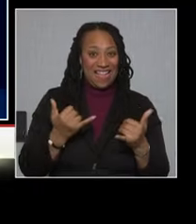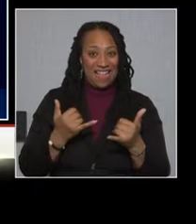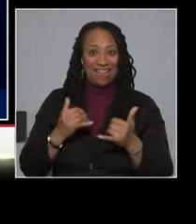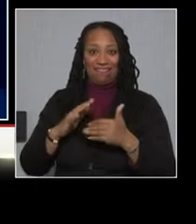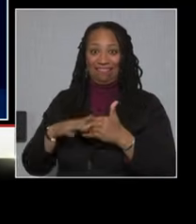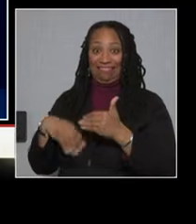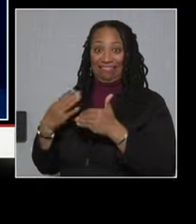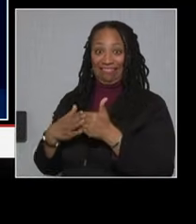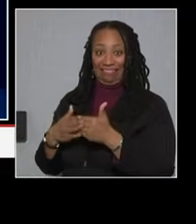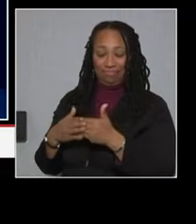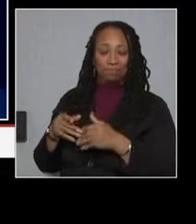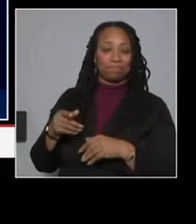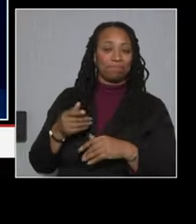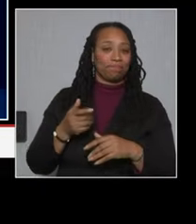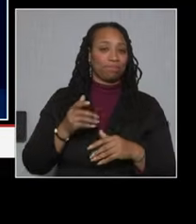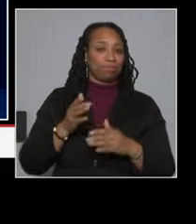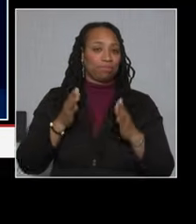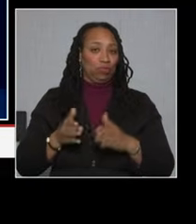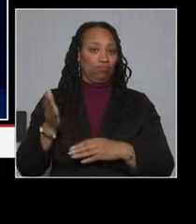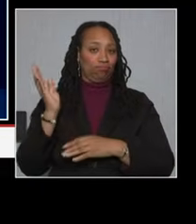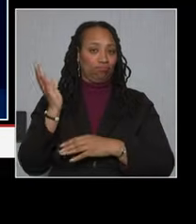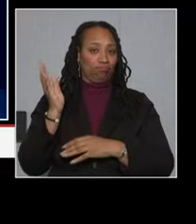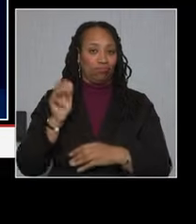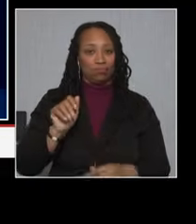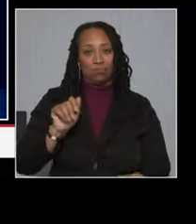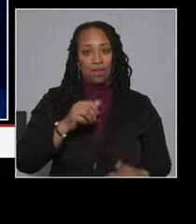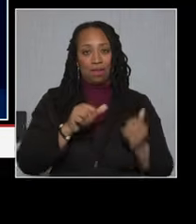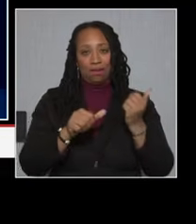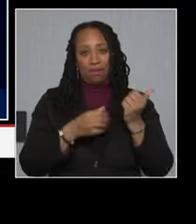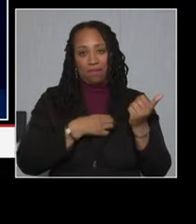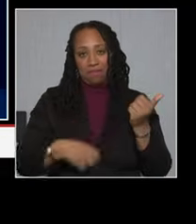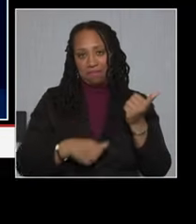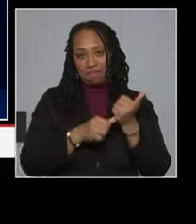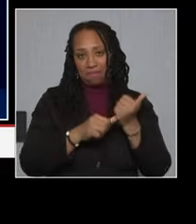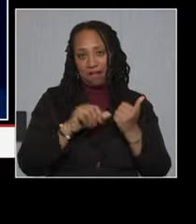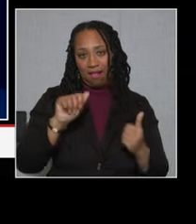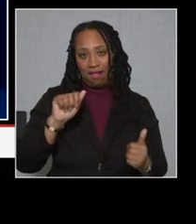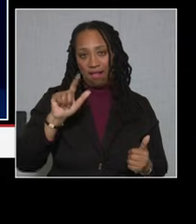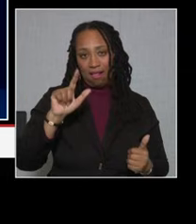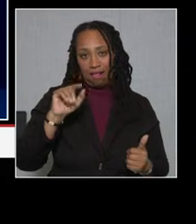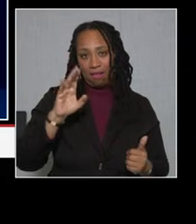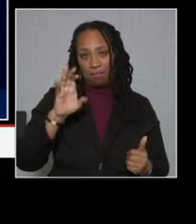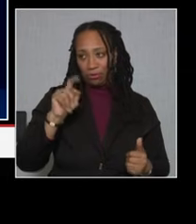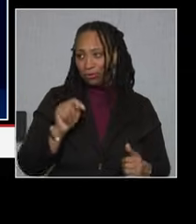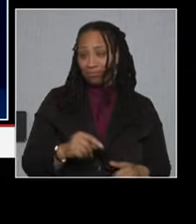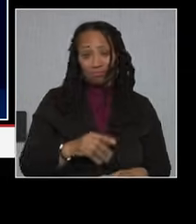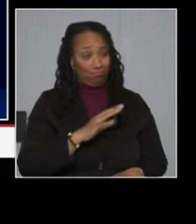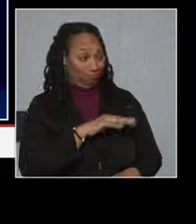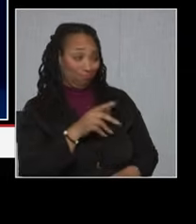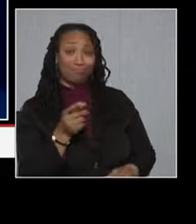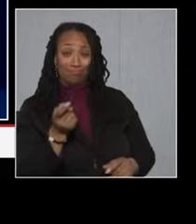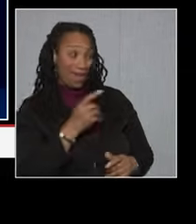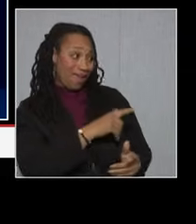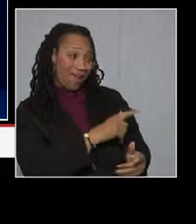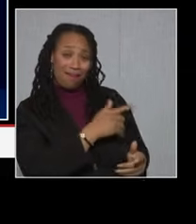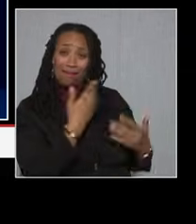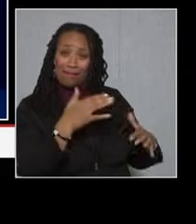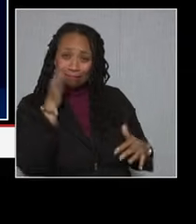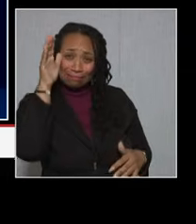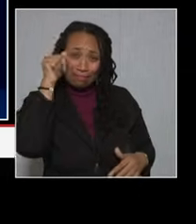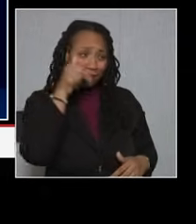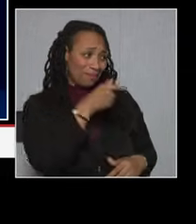your leadership and unwavering commitment to support DC residents and businesses, particularly during what has been a challenging